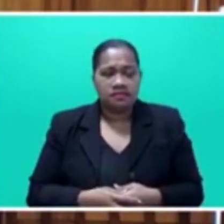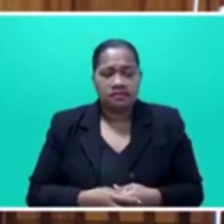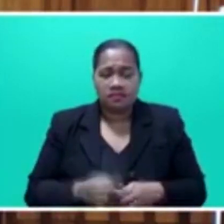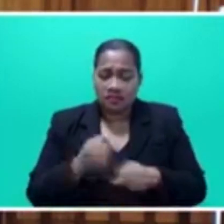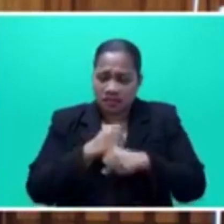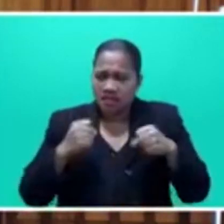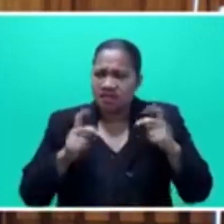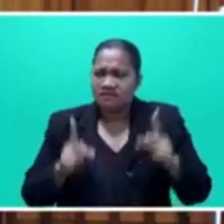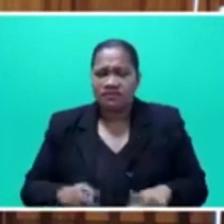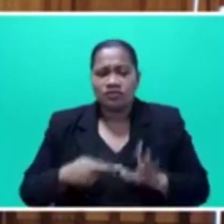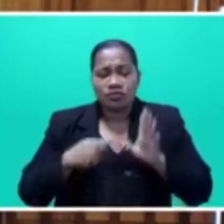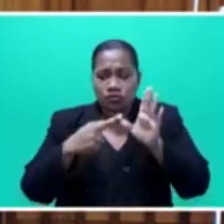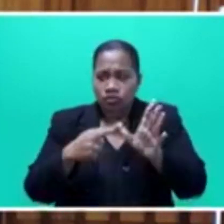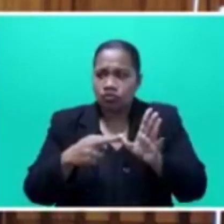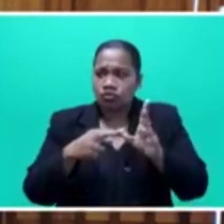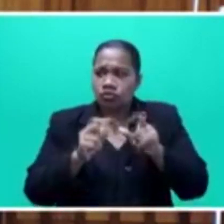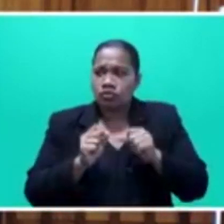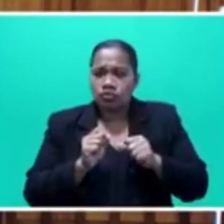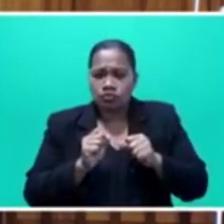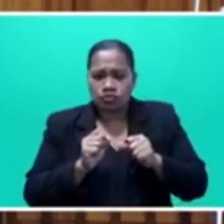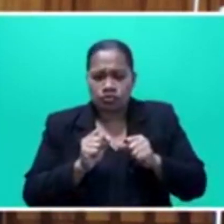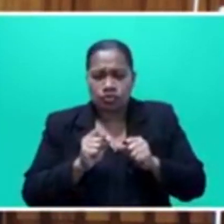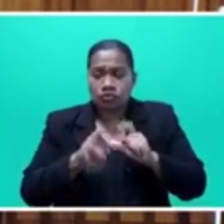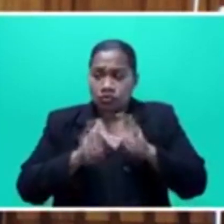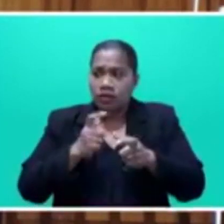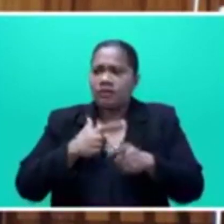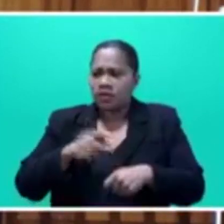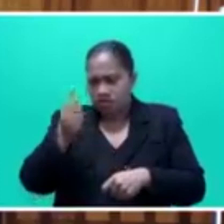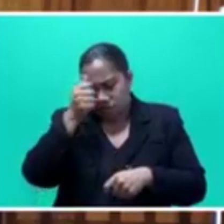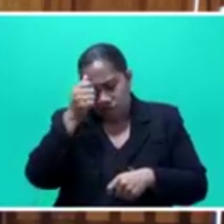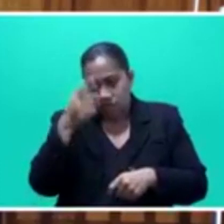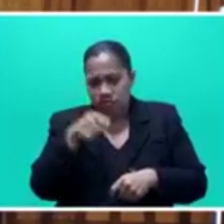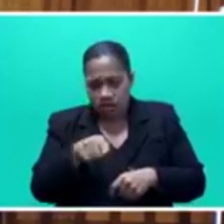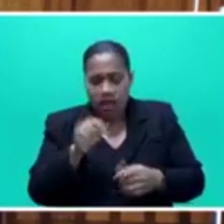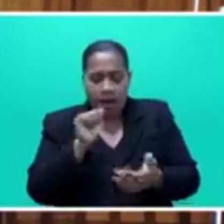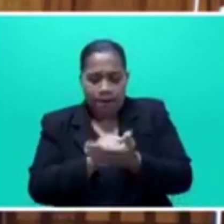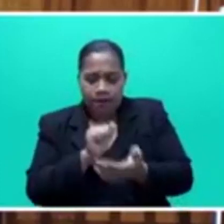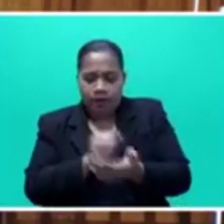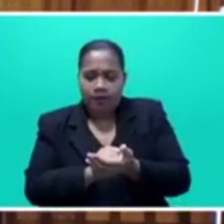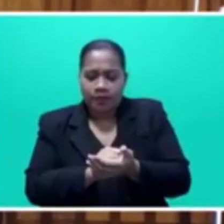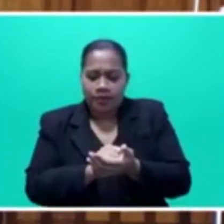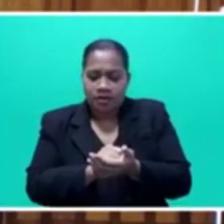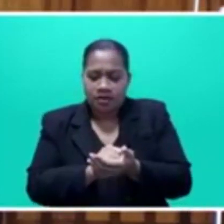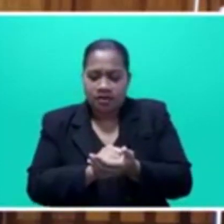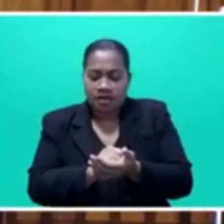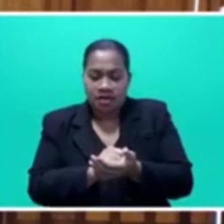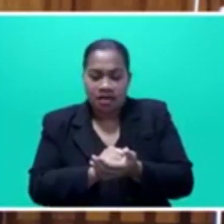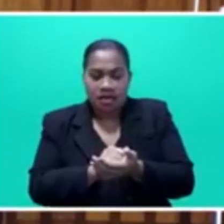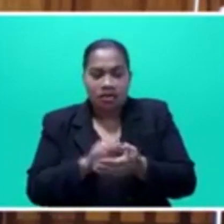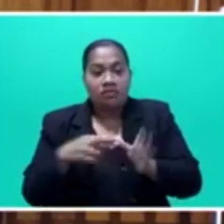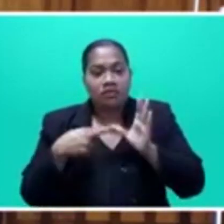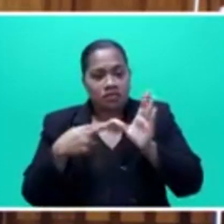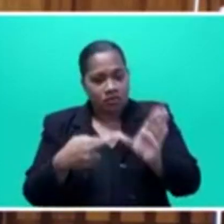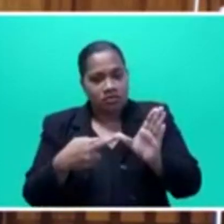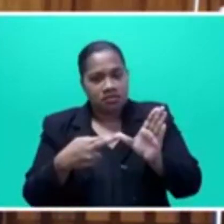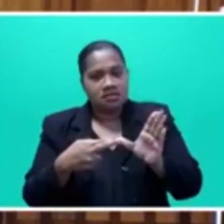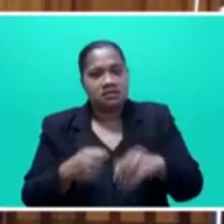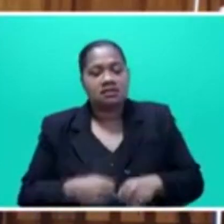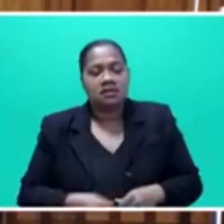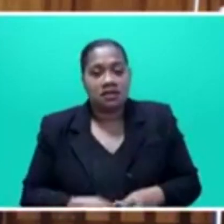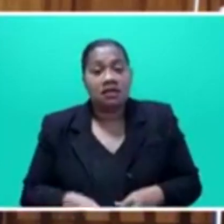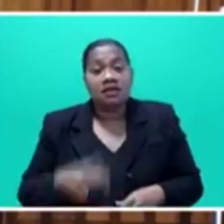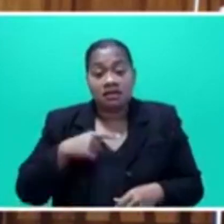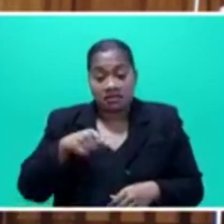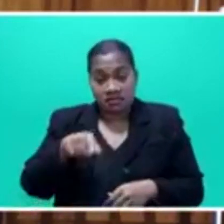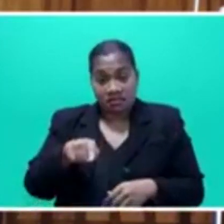response to the crisis because they knew this was the appropriate response. That's why they had lent to us. And most of these debts, Mr. Speaker, sir, are